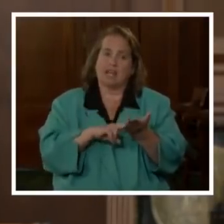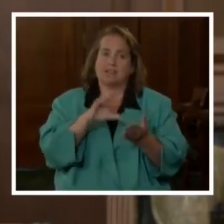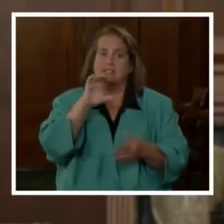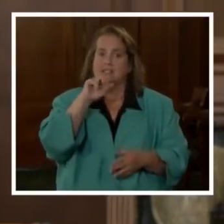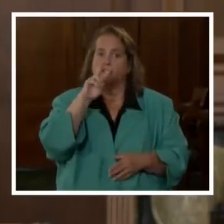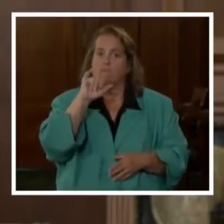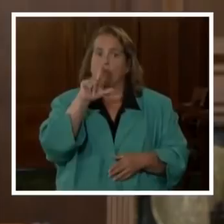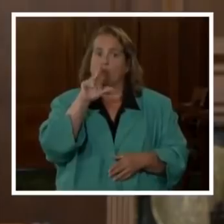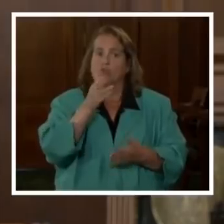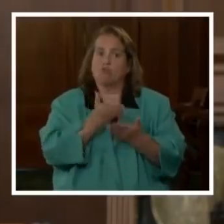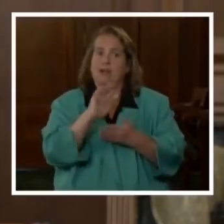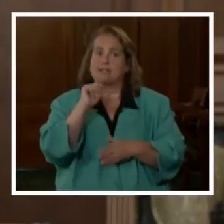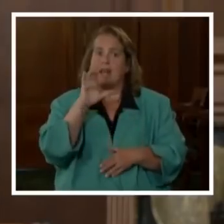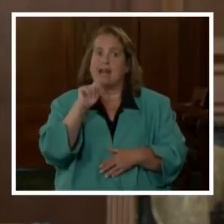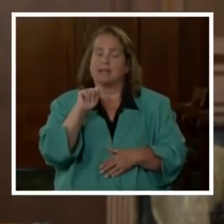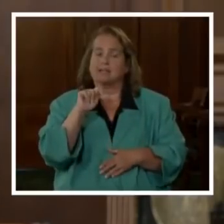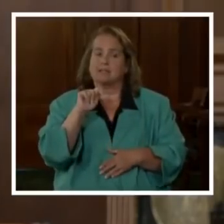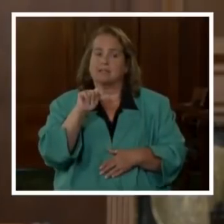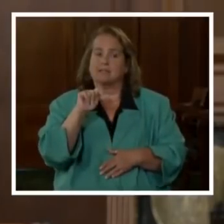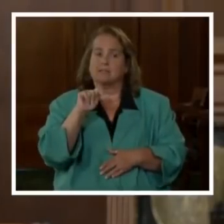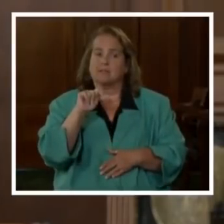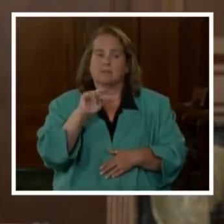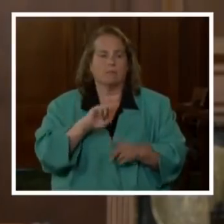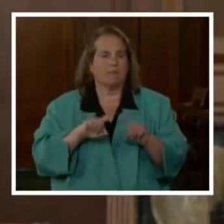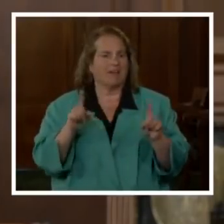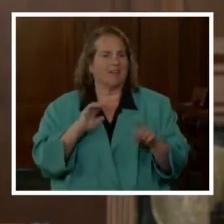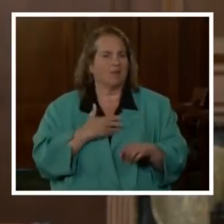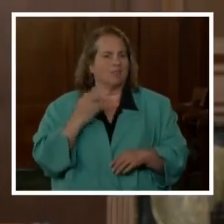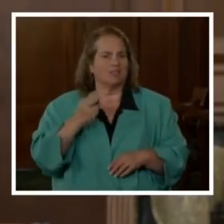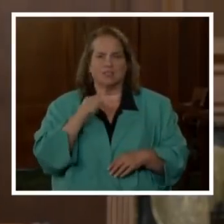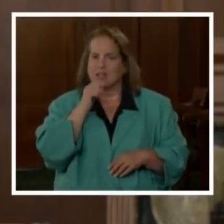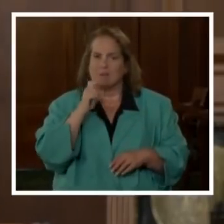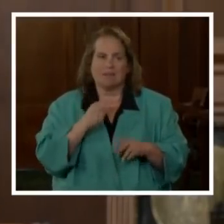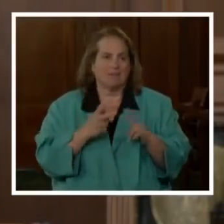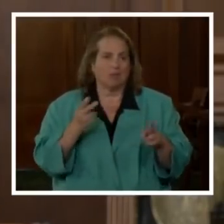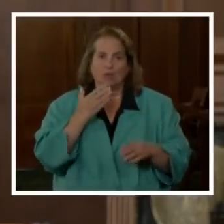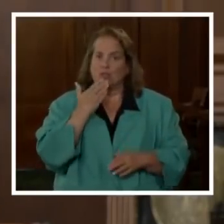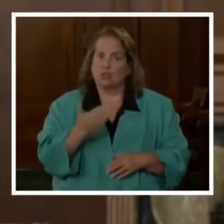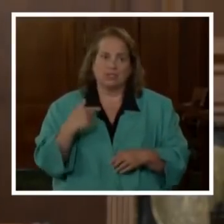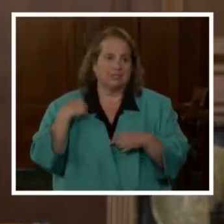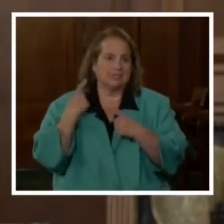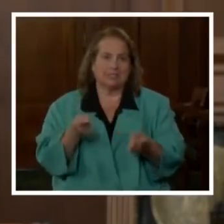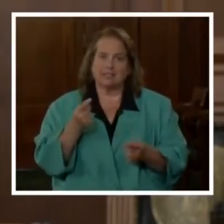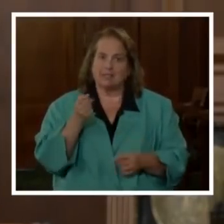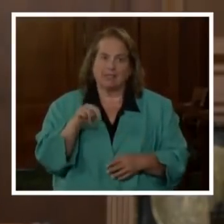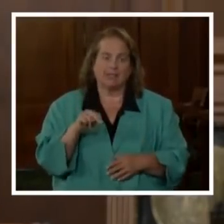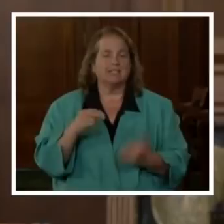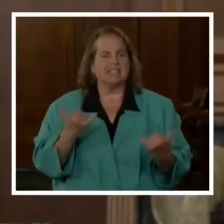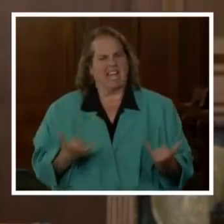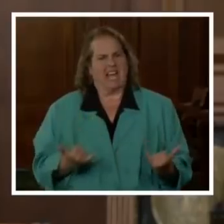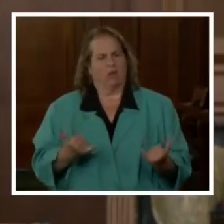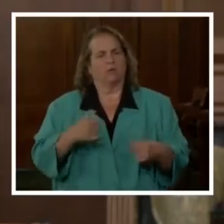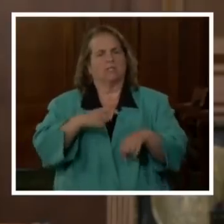And our history hadn't been very good since